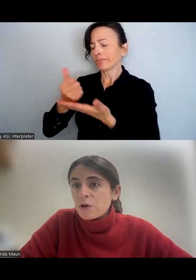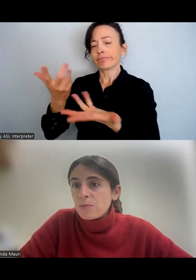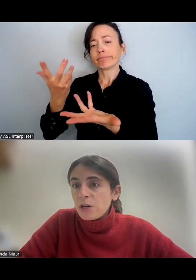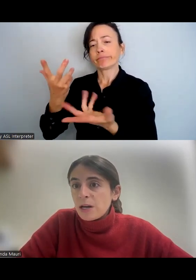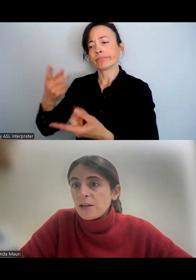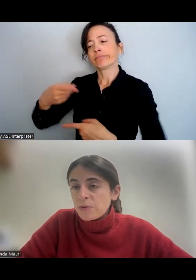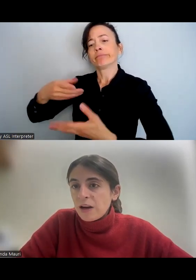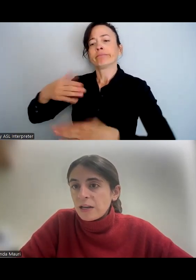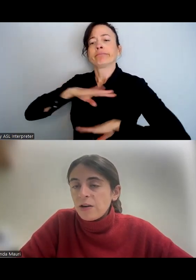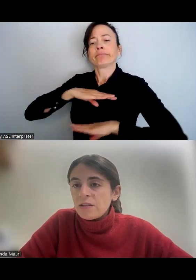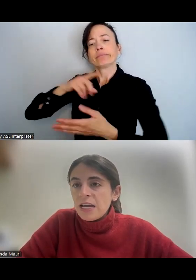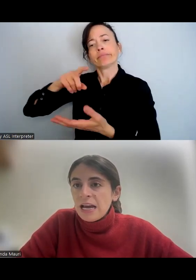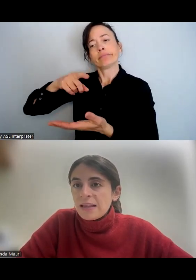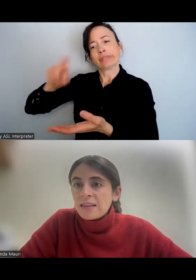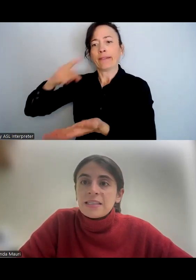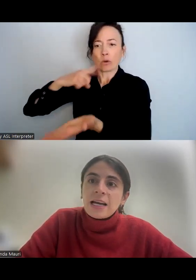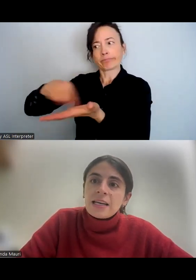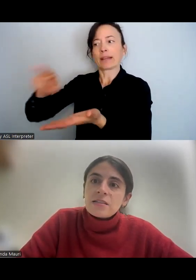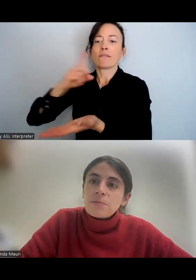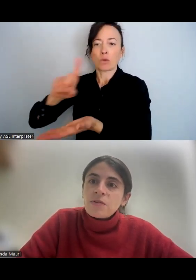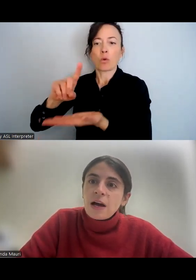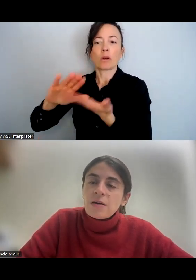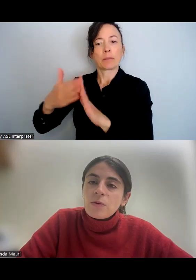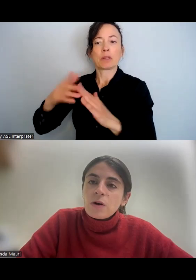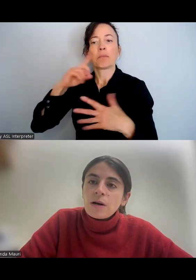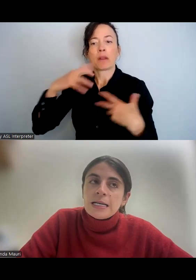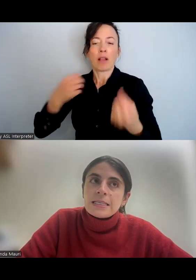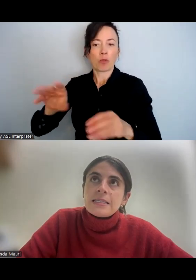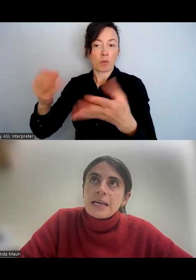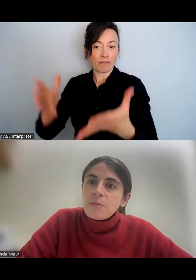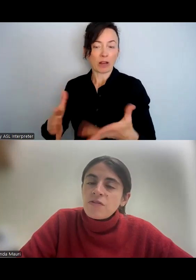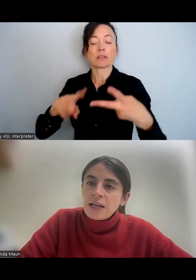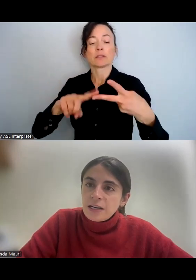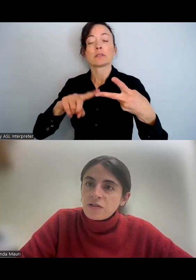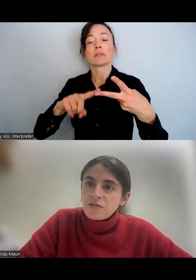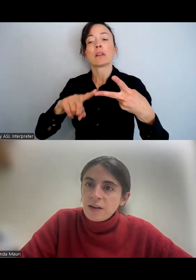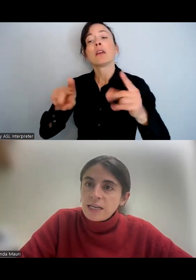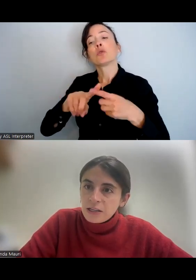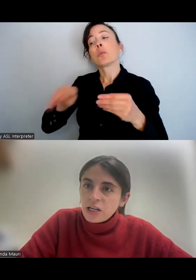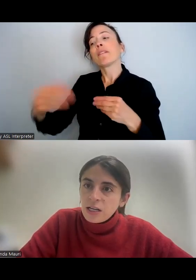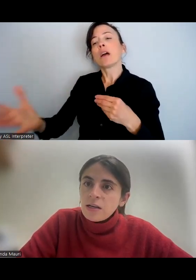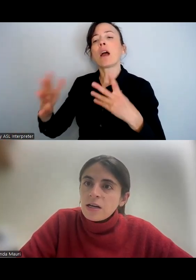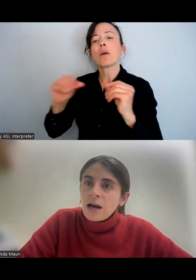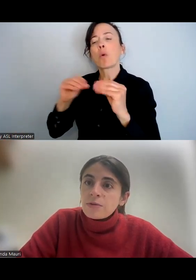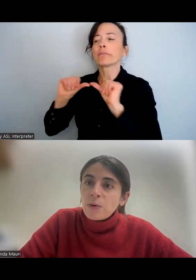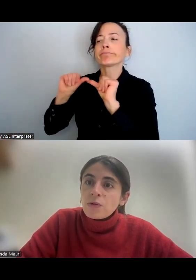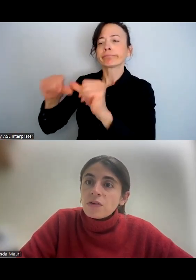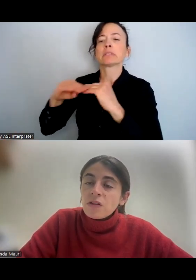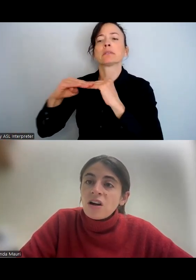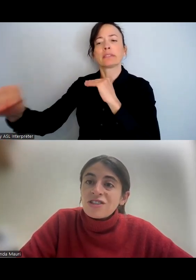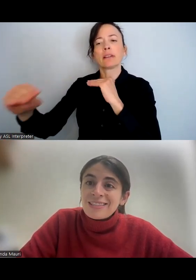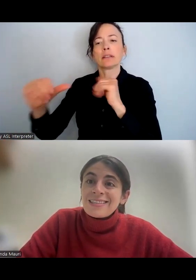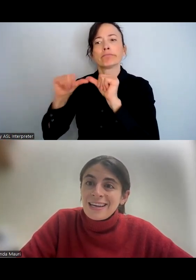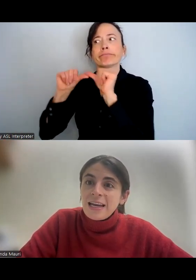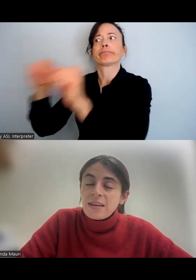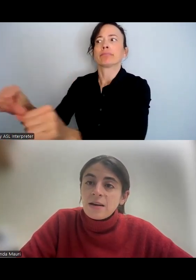payments for community mental health providers. And then the second is to provide a more sustainable financial foundation to both